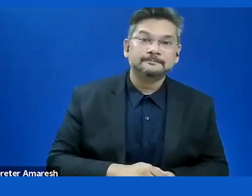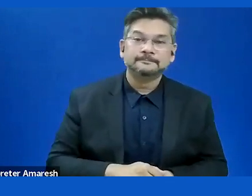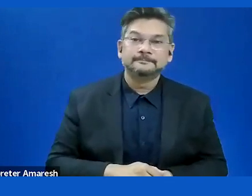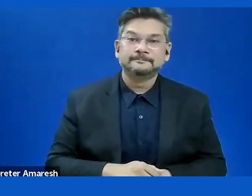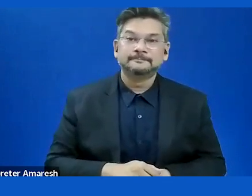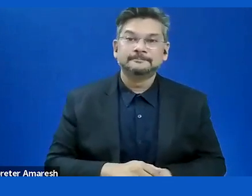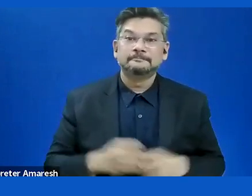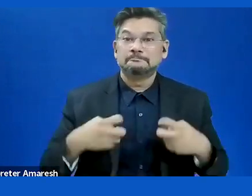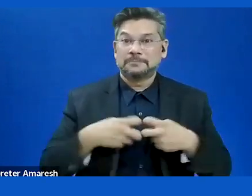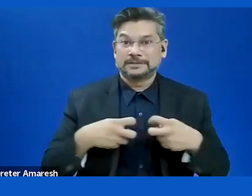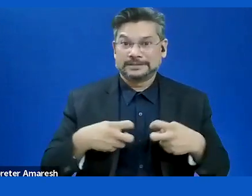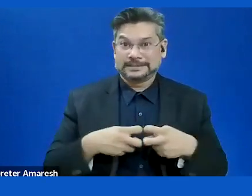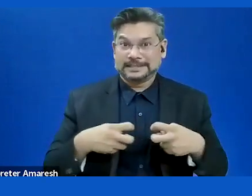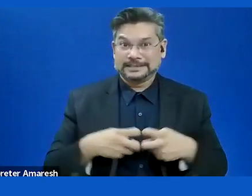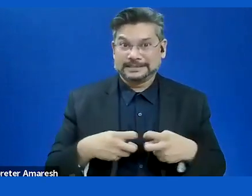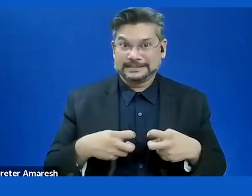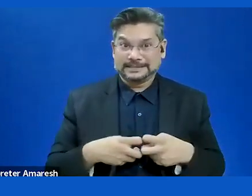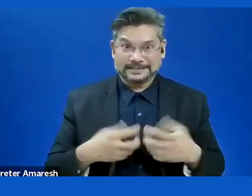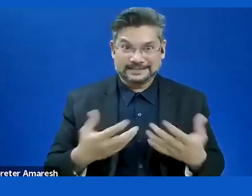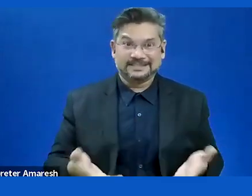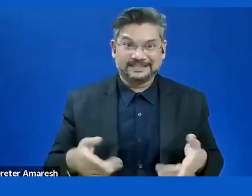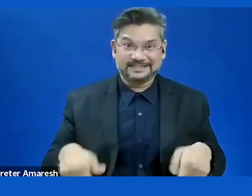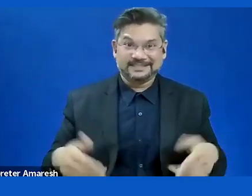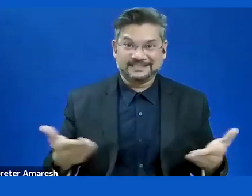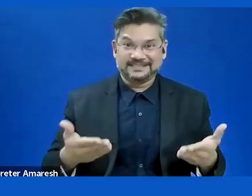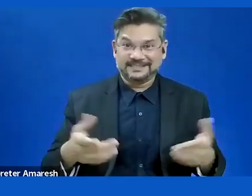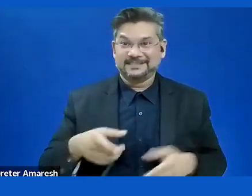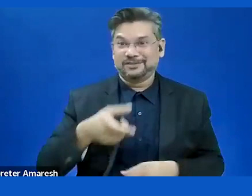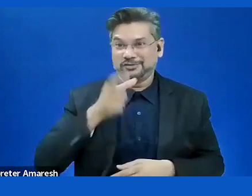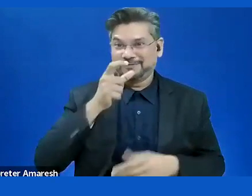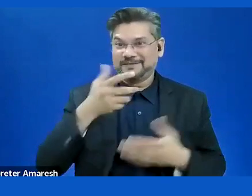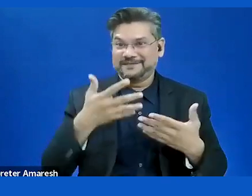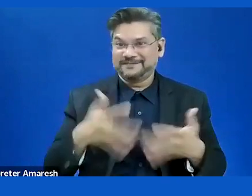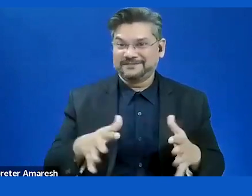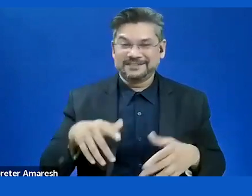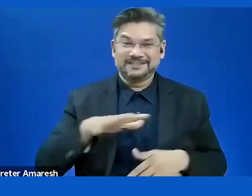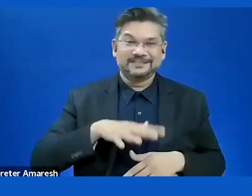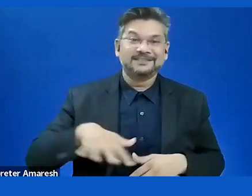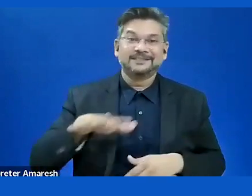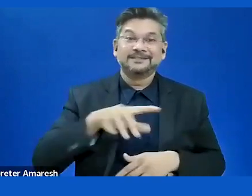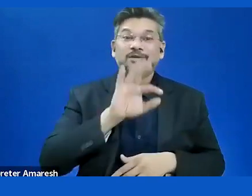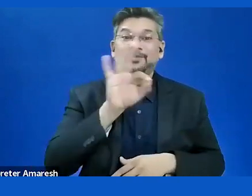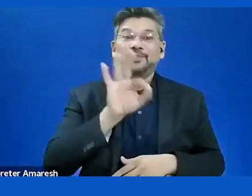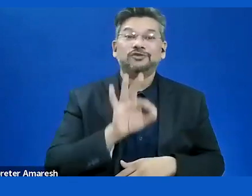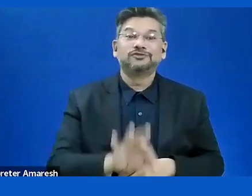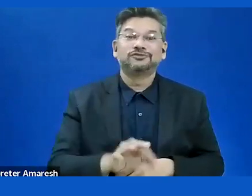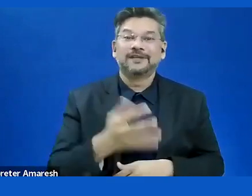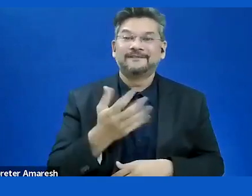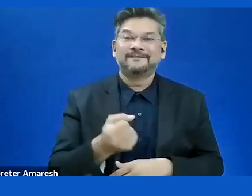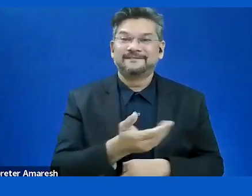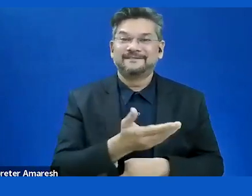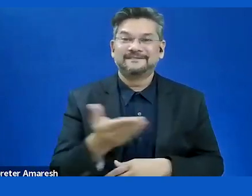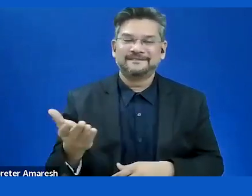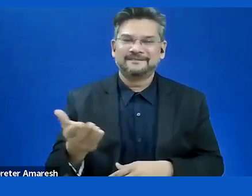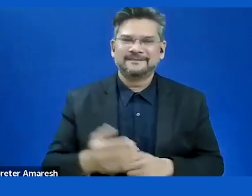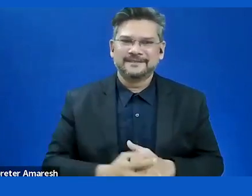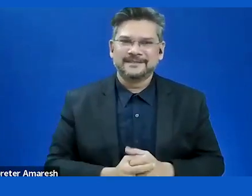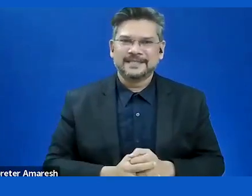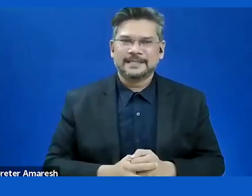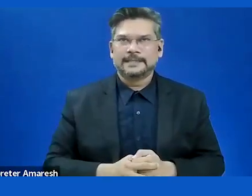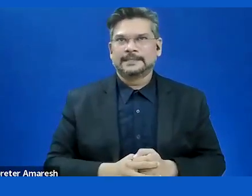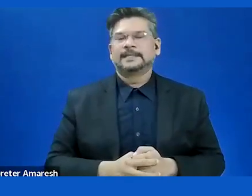didn't have coffee in the last hour. So yes, Malin, please. I thought it was interesting that you said